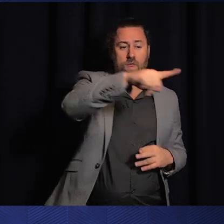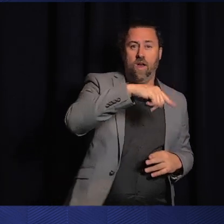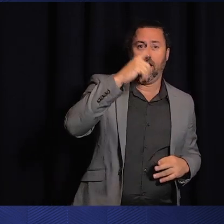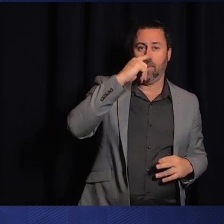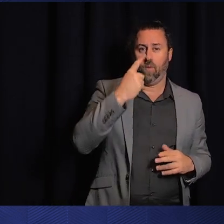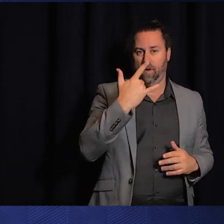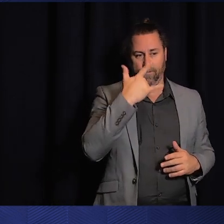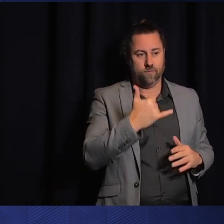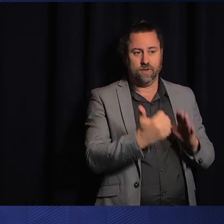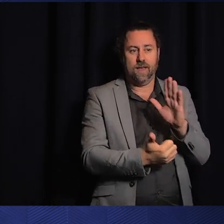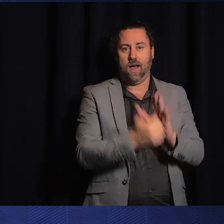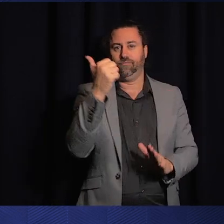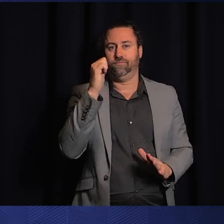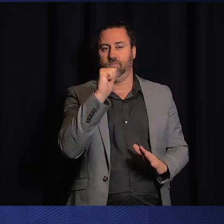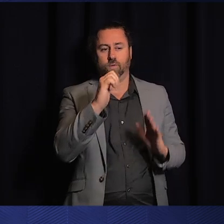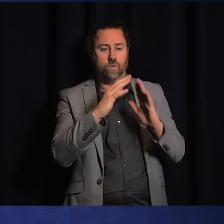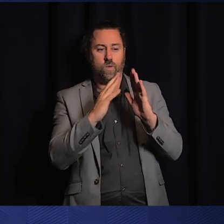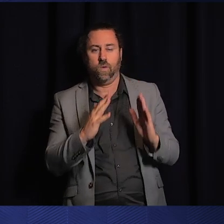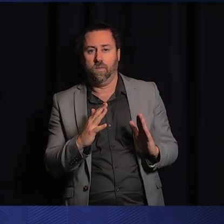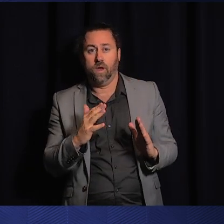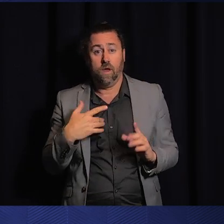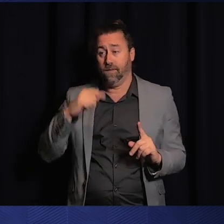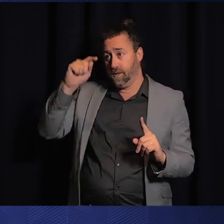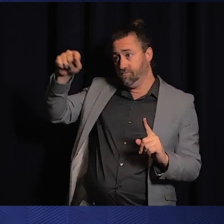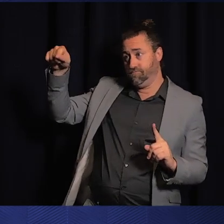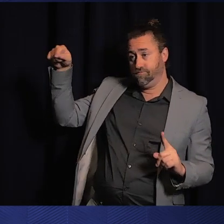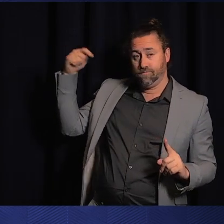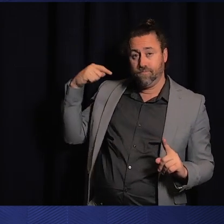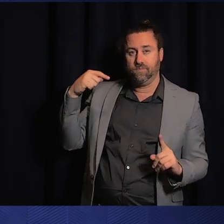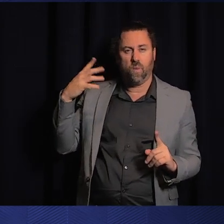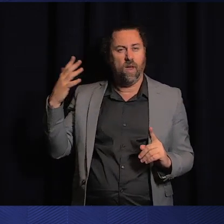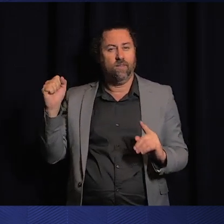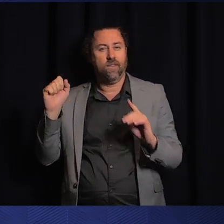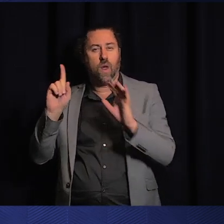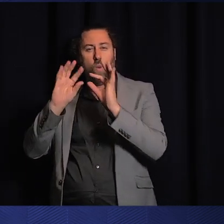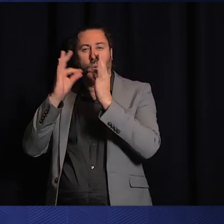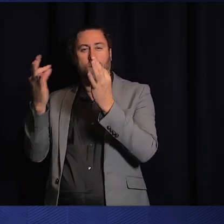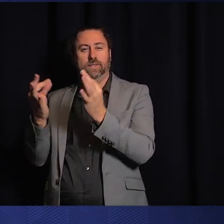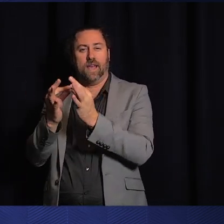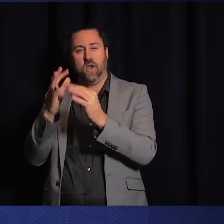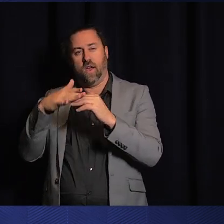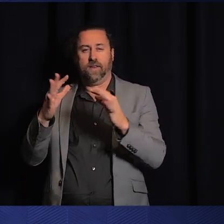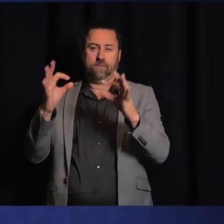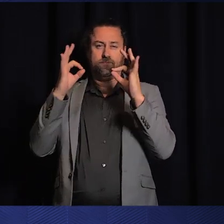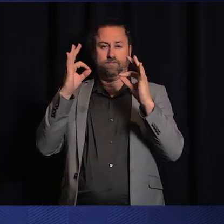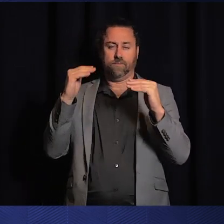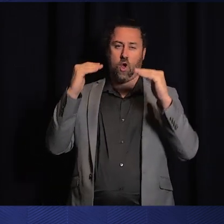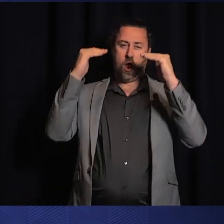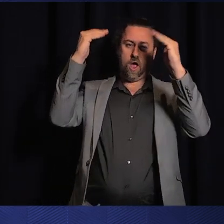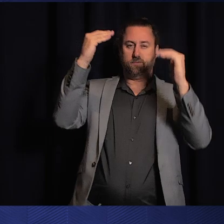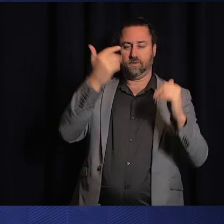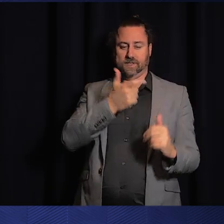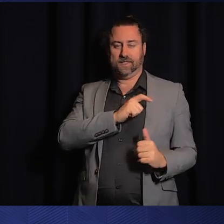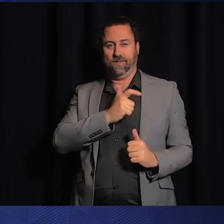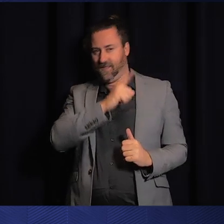joined many times by other colleagues from the special rapporteur system. Precisely when you talk about the human rights of IDPs,